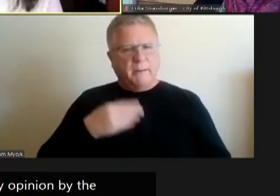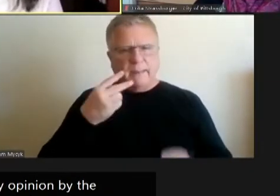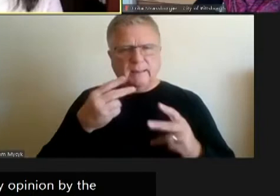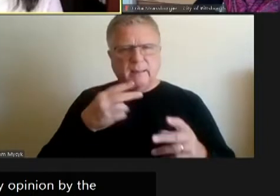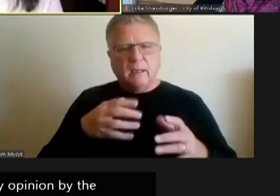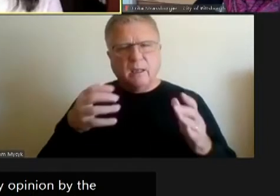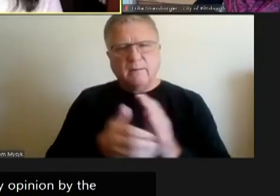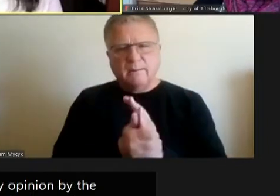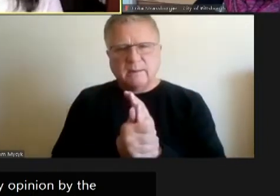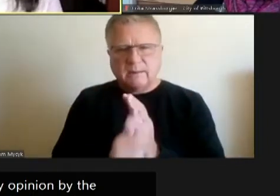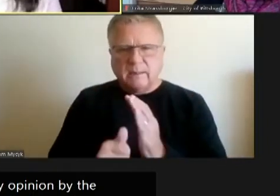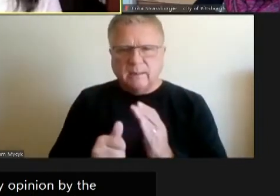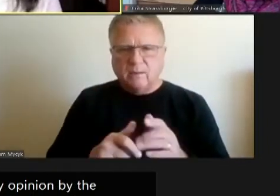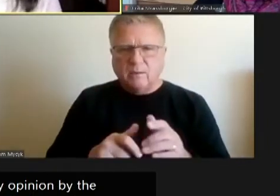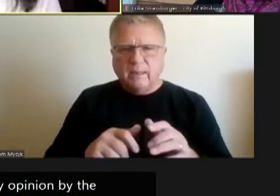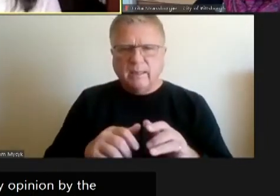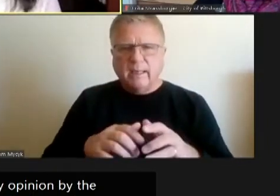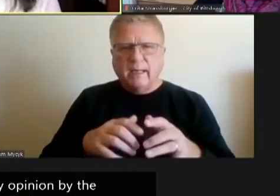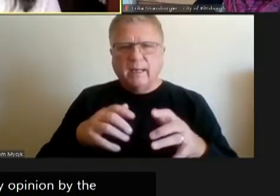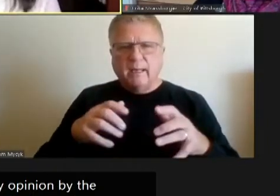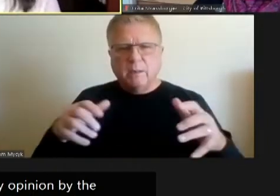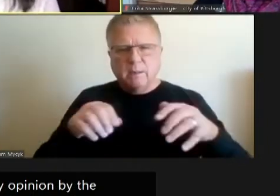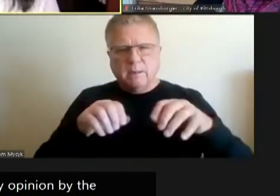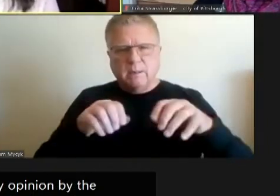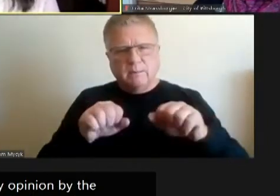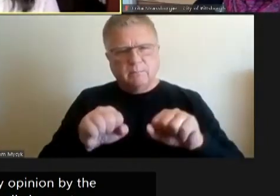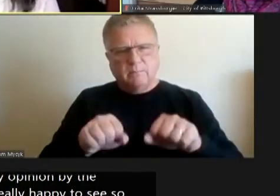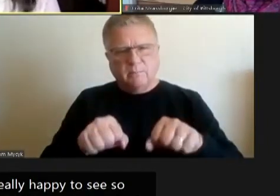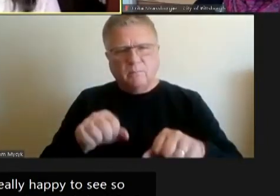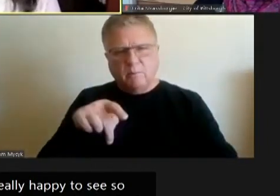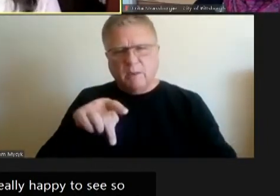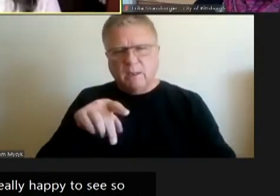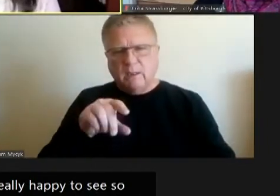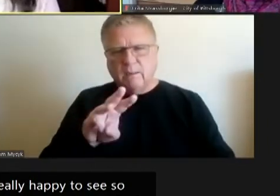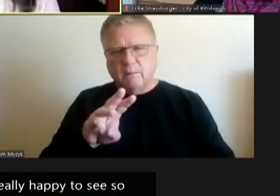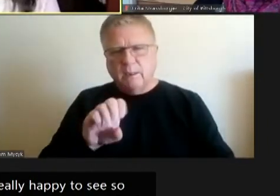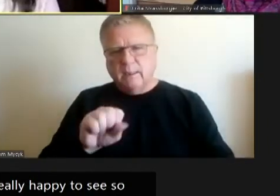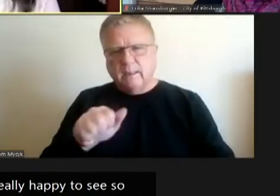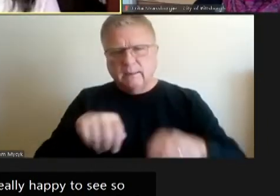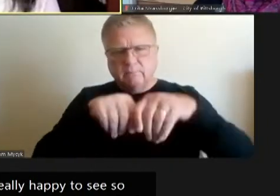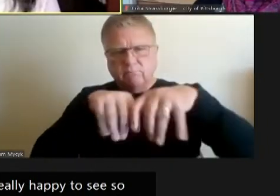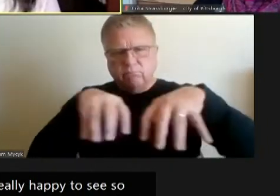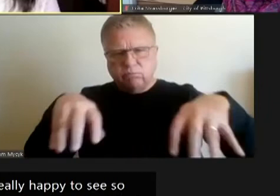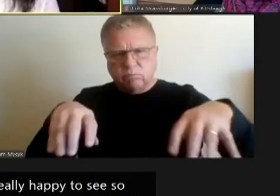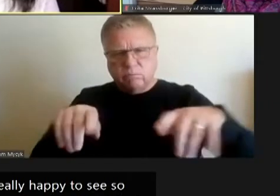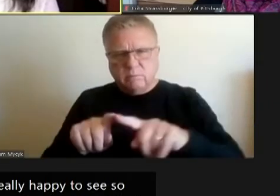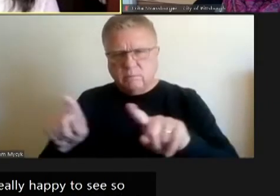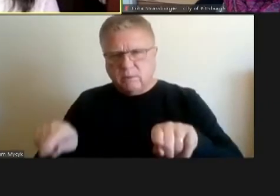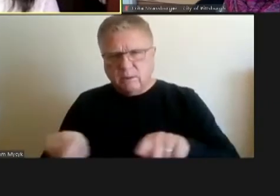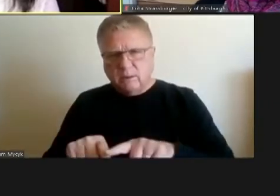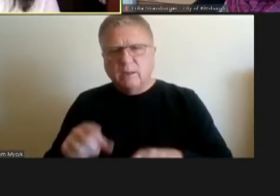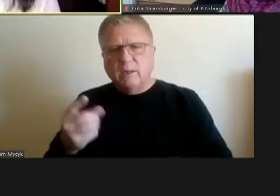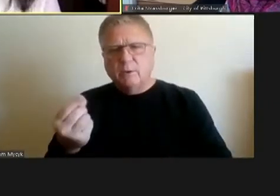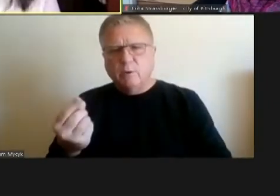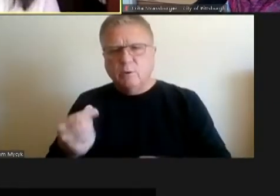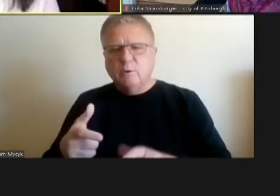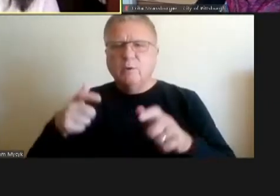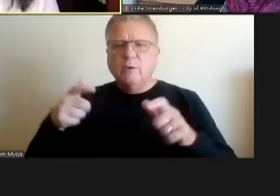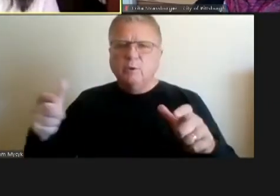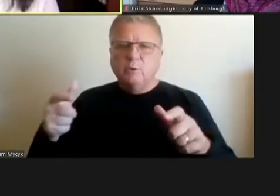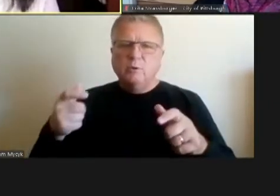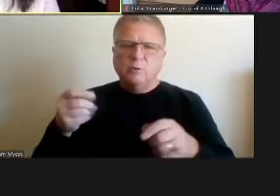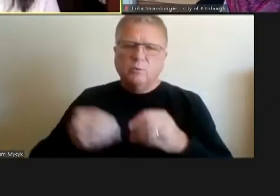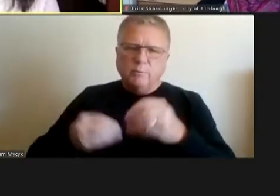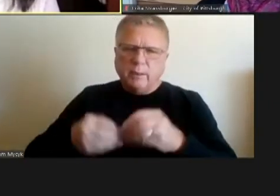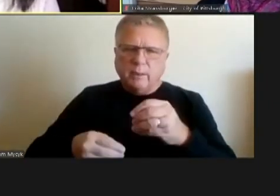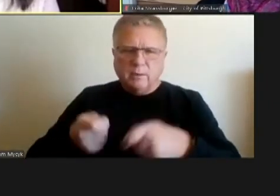capacity in the organizational chart at PWSA, that you're able to execute huge repairs and replacements, which are